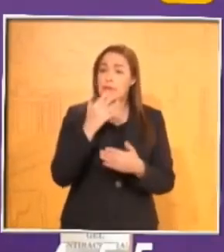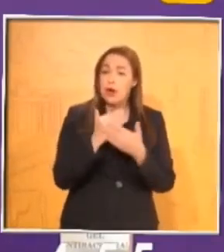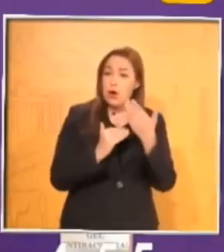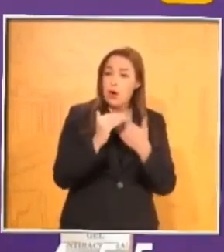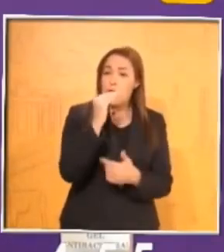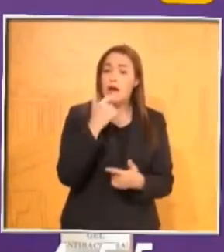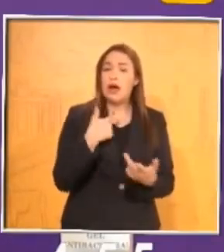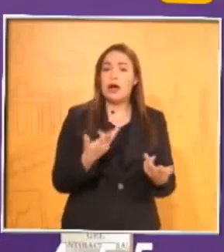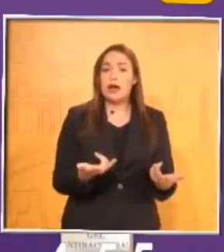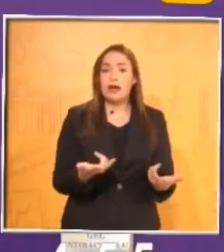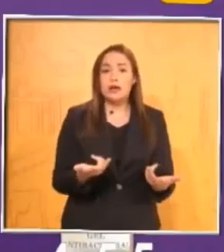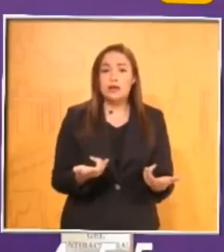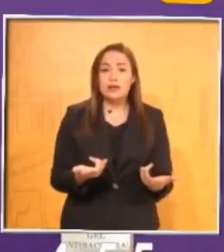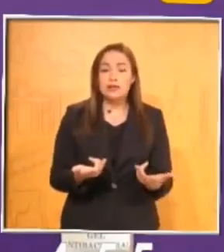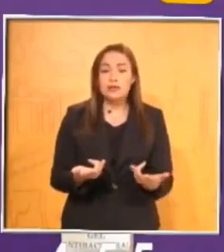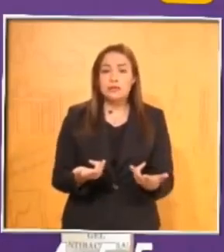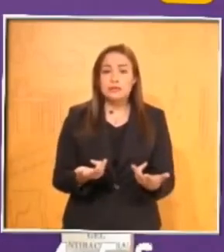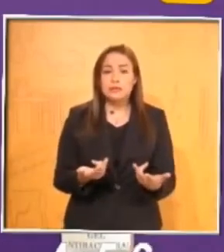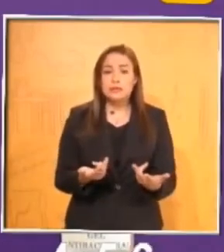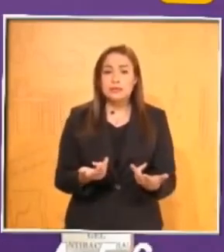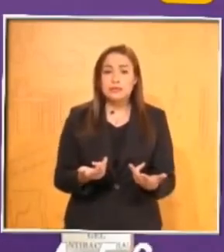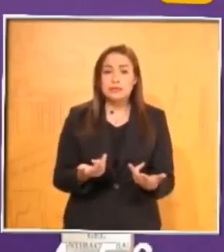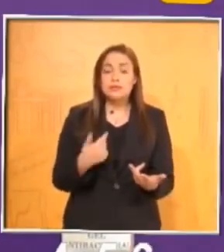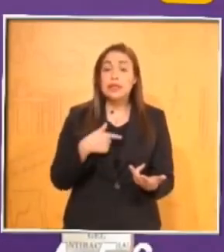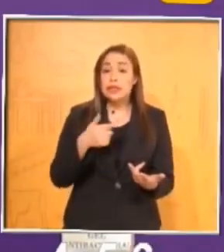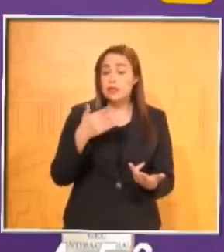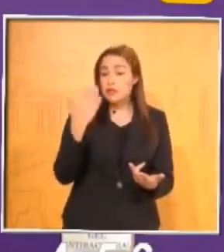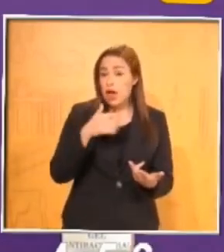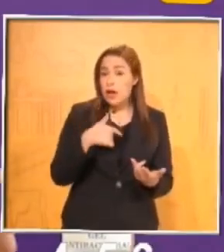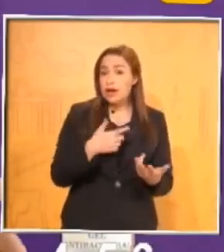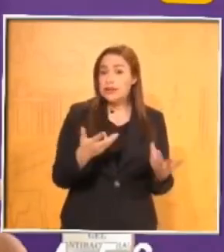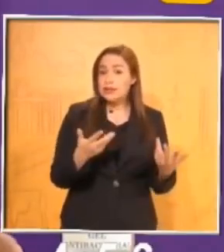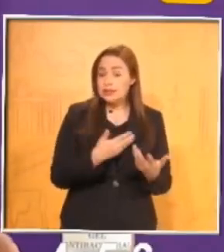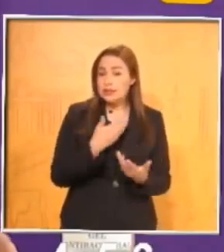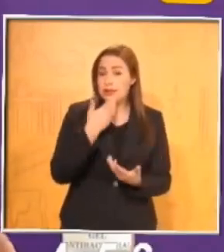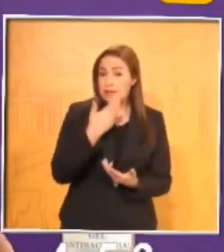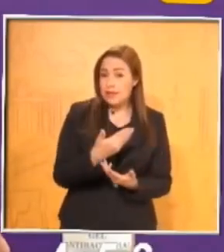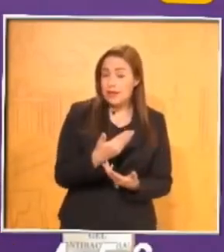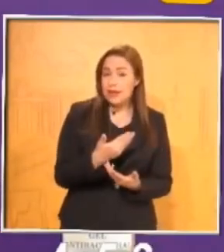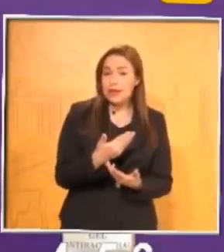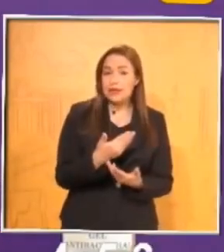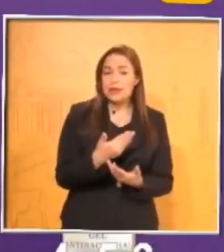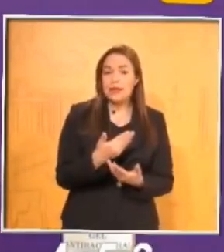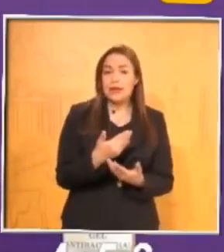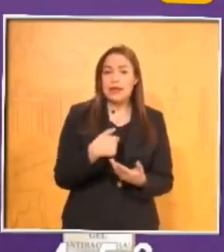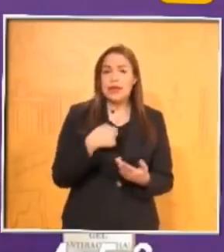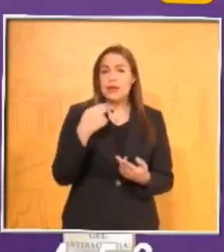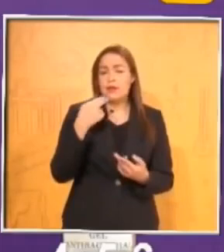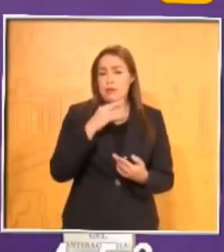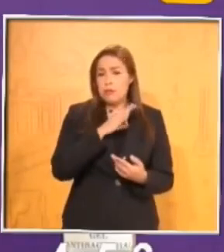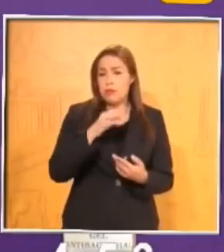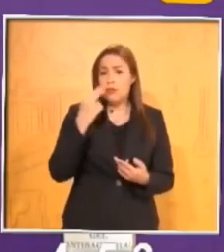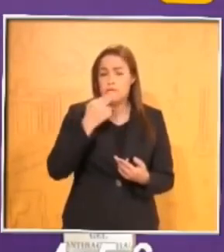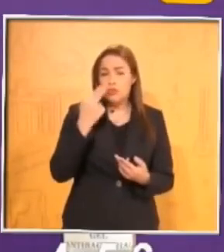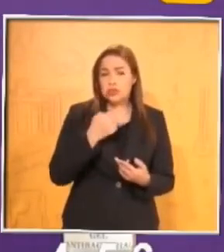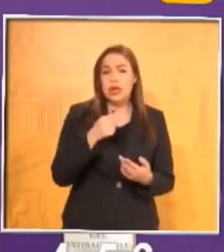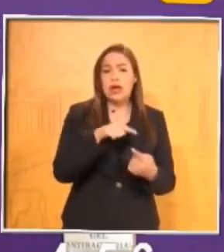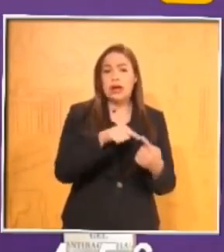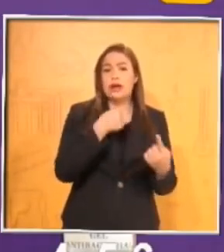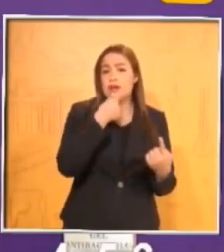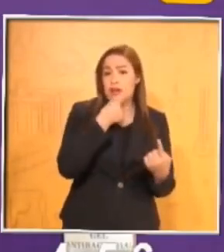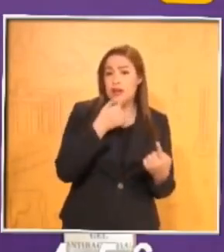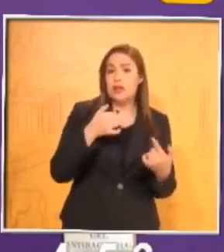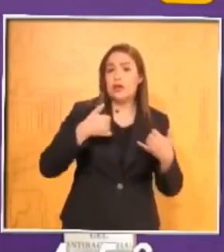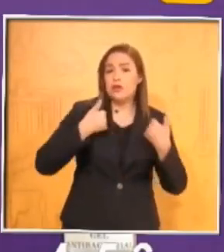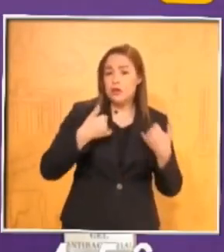you must decide if they are good to teach to children and teens, because we have